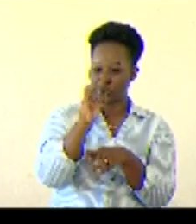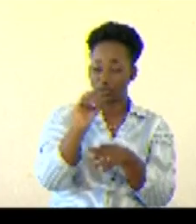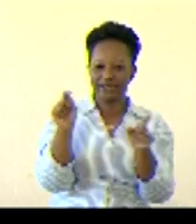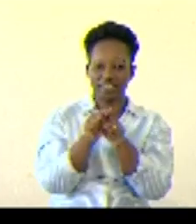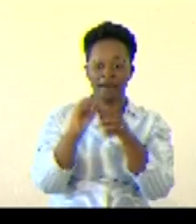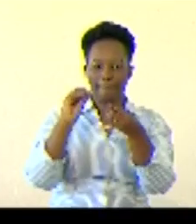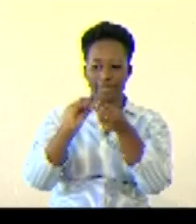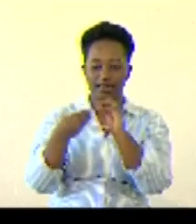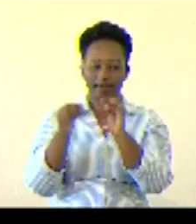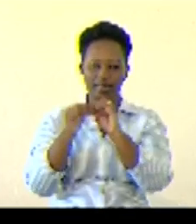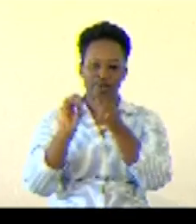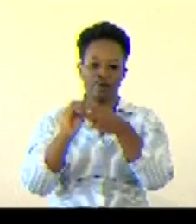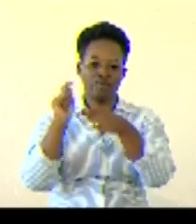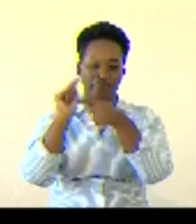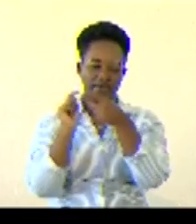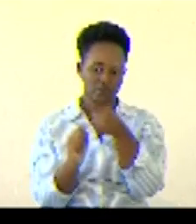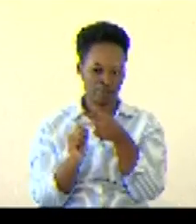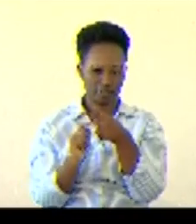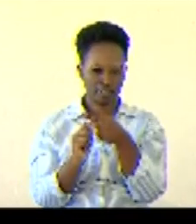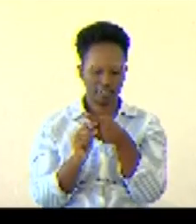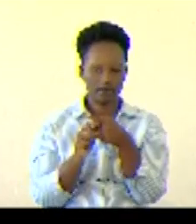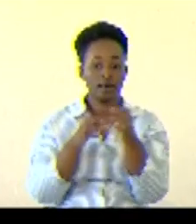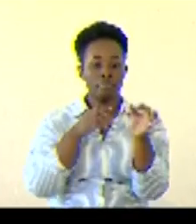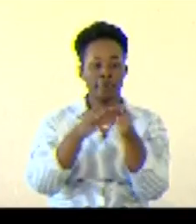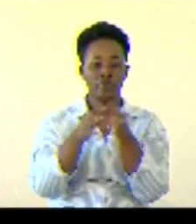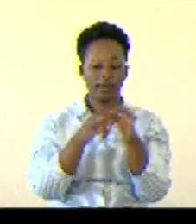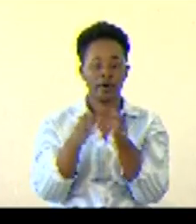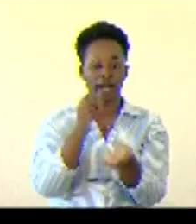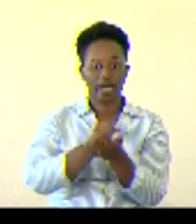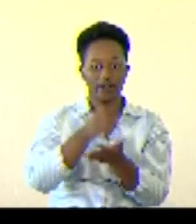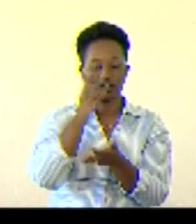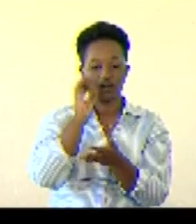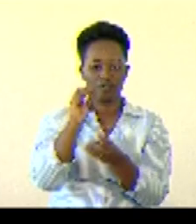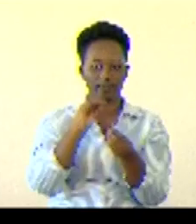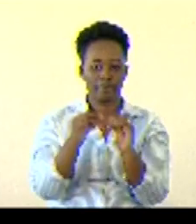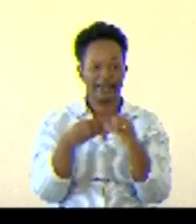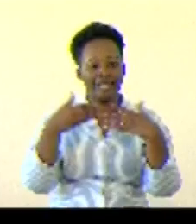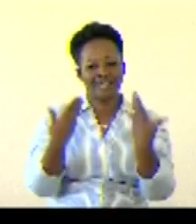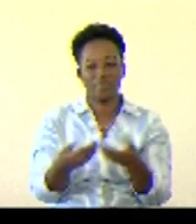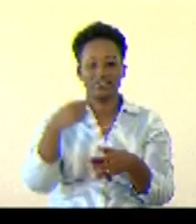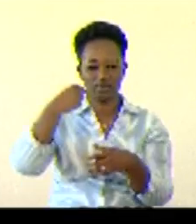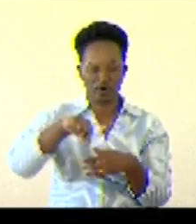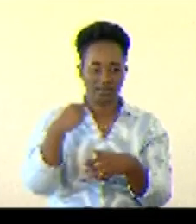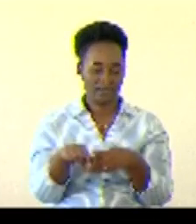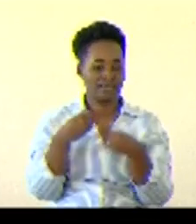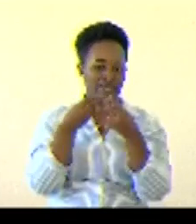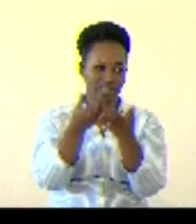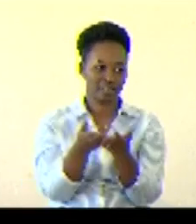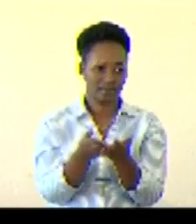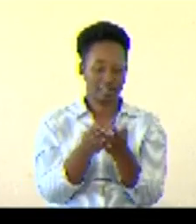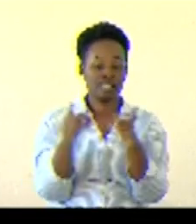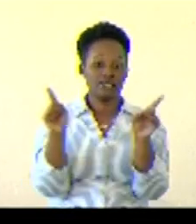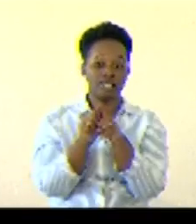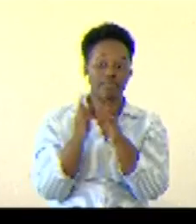expressing the values of given variables or quantities. So still, when it comes to a ratio, this is still, it can